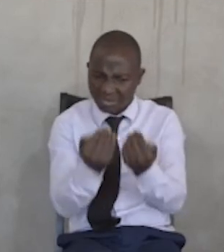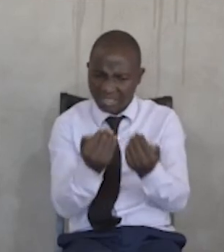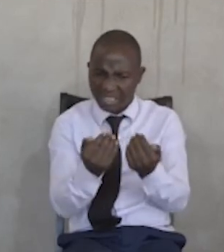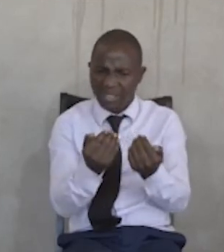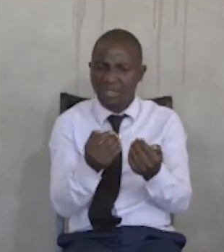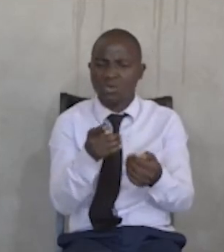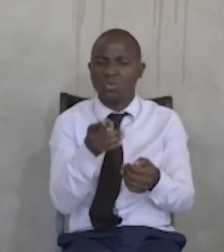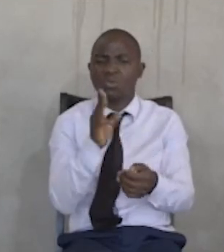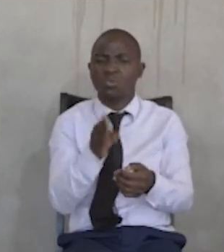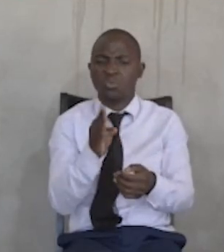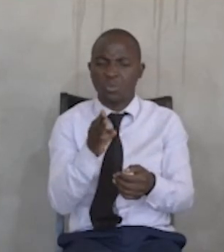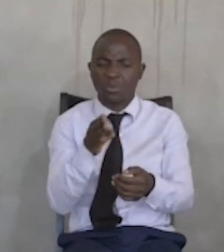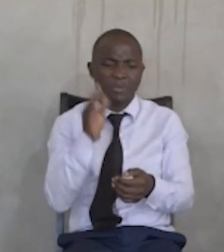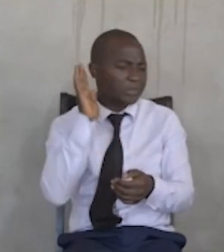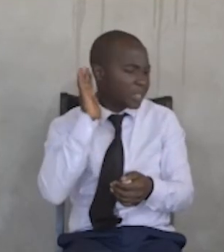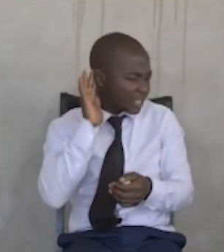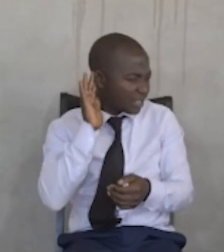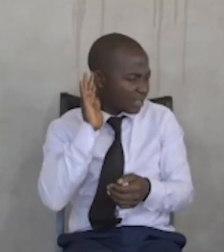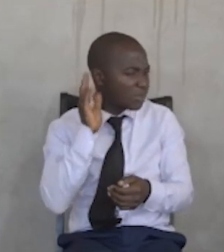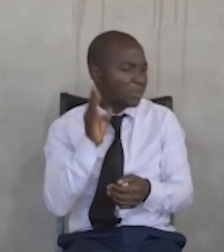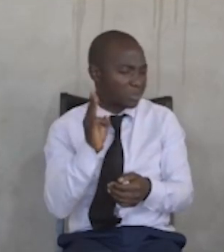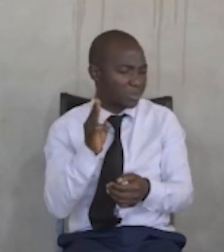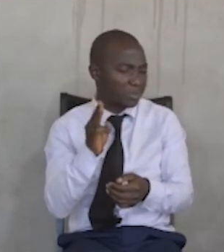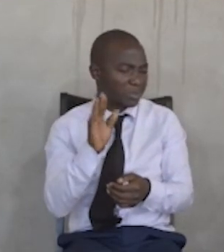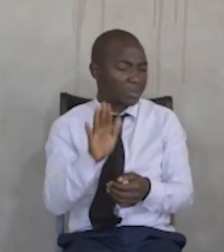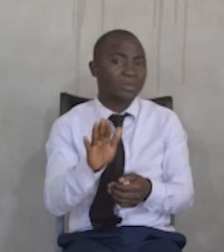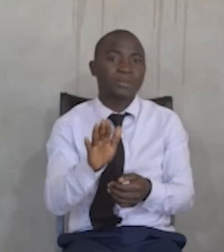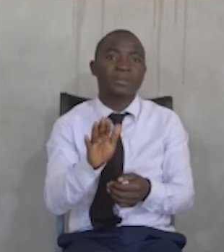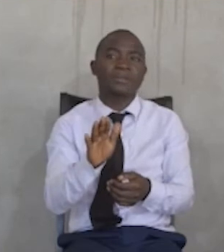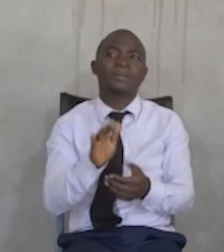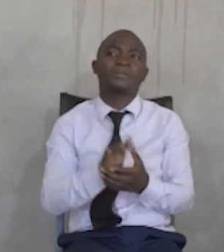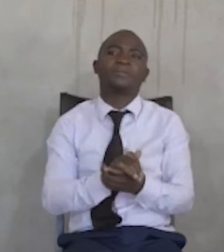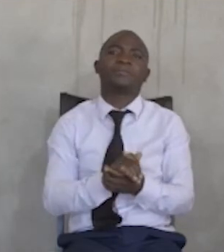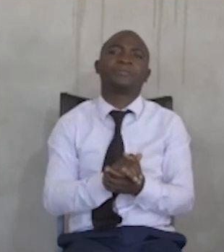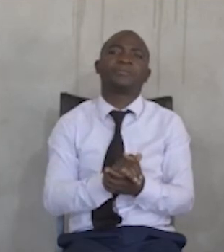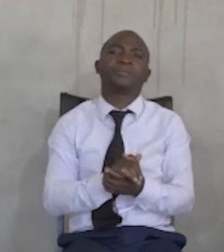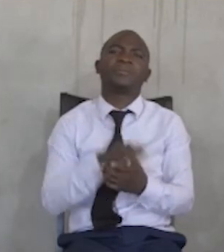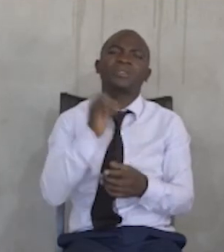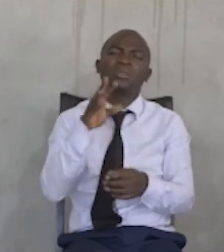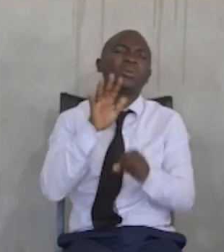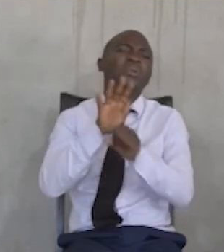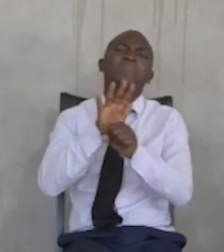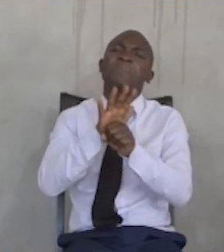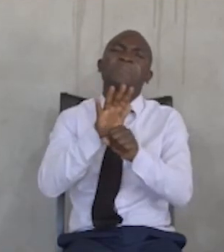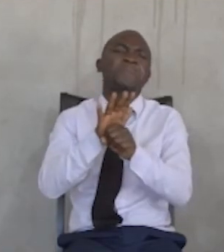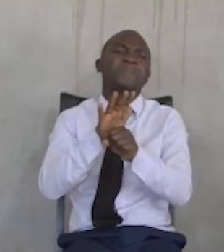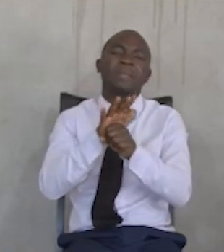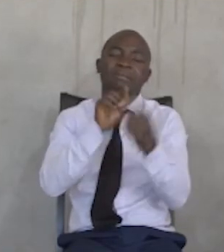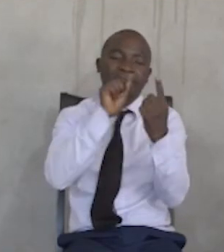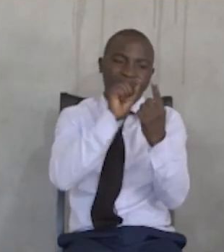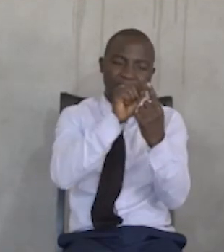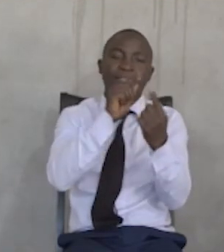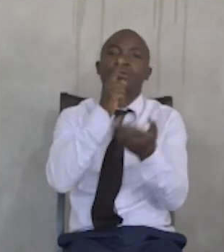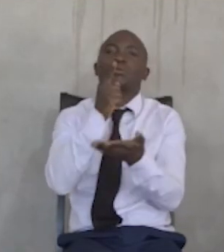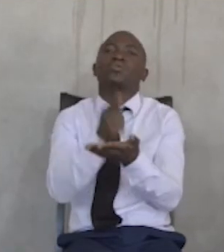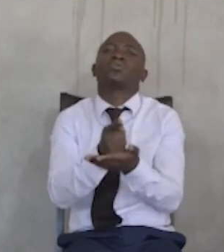sensorineural hearing loss. So there are a number of tests that can actually be done to confirm